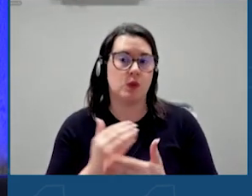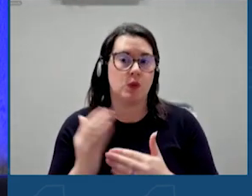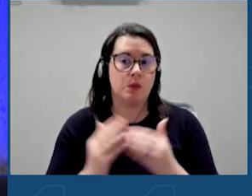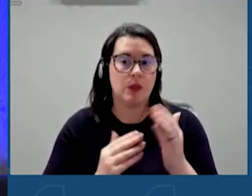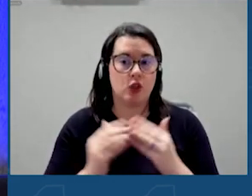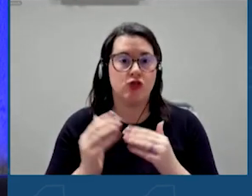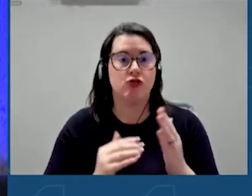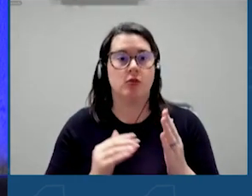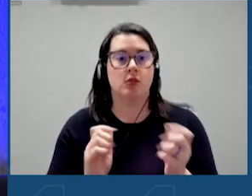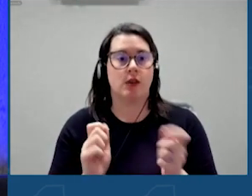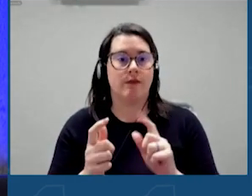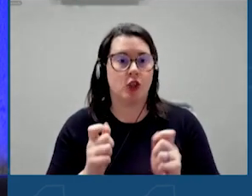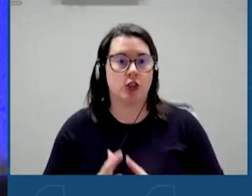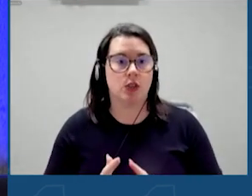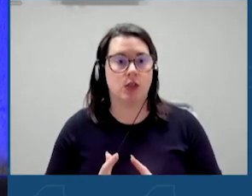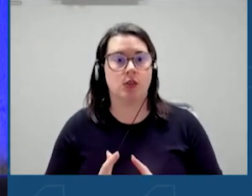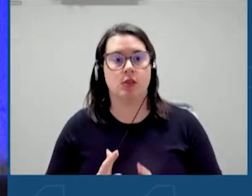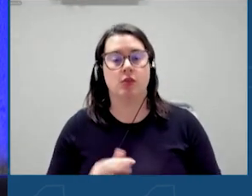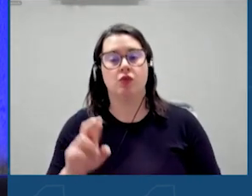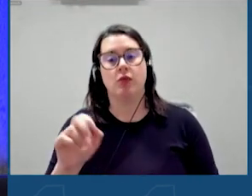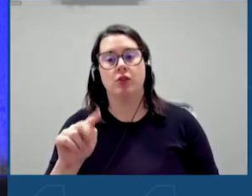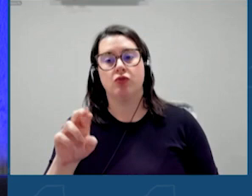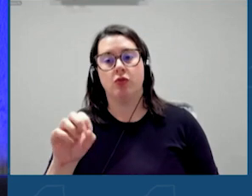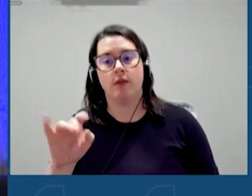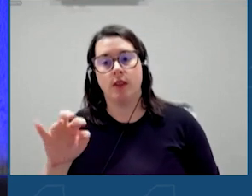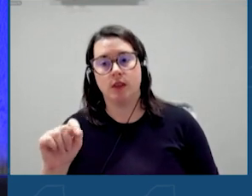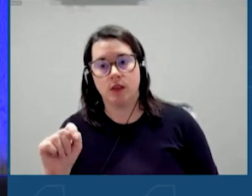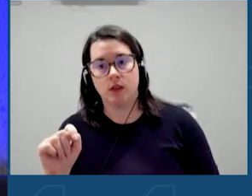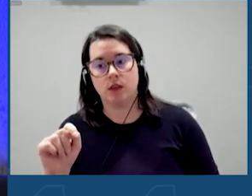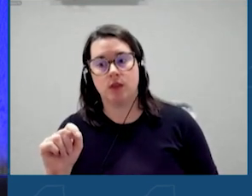conversions, retrofits. We've not